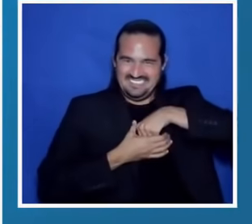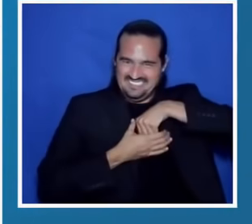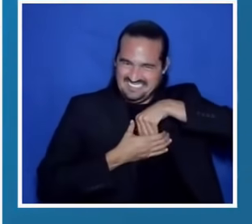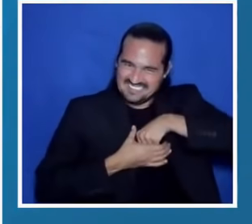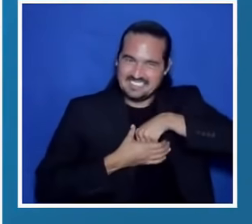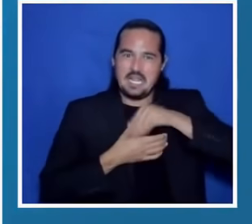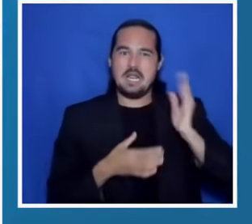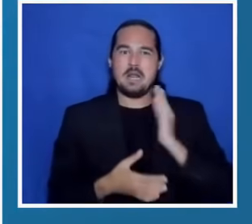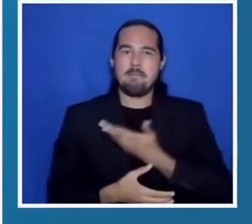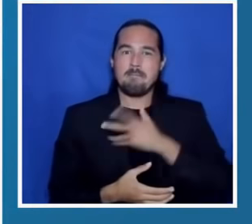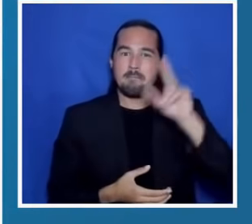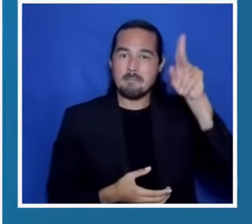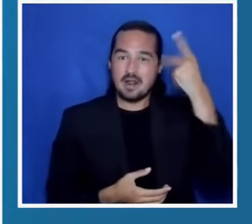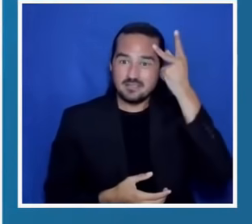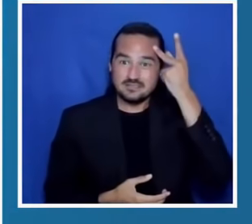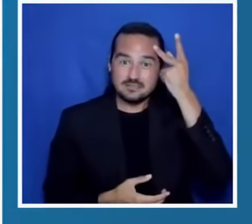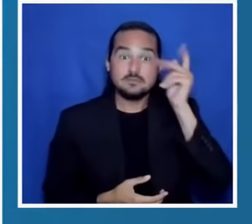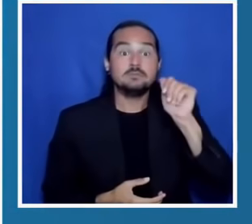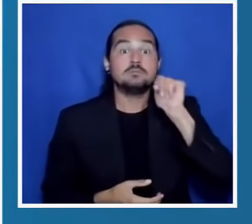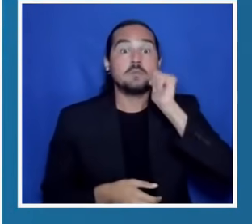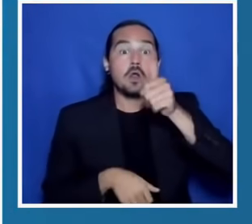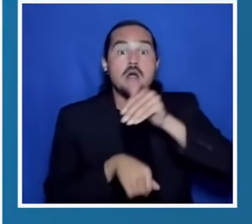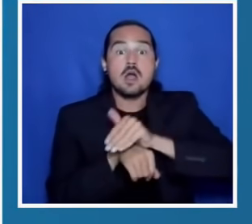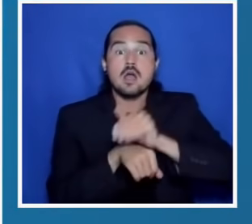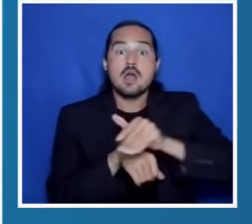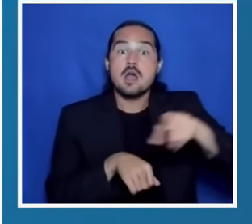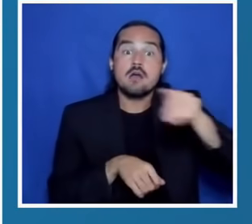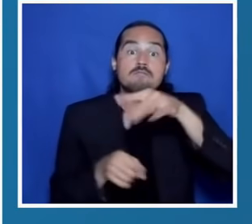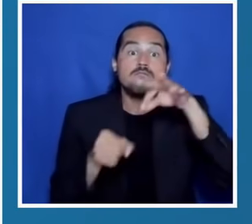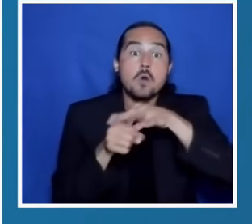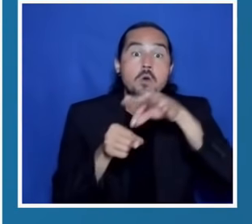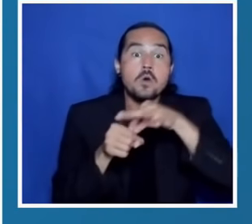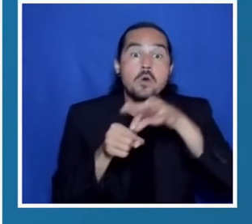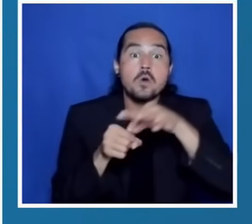Racial justice is on the ballot tomorrow night.